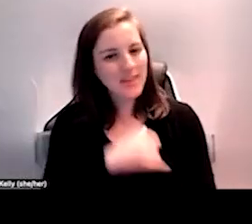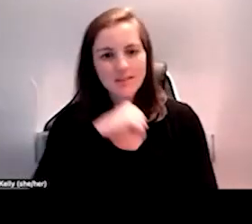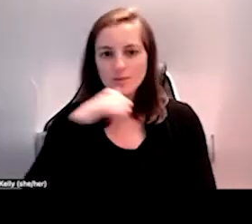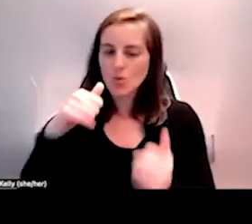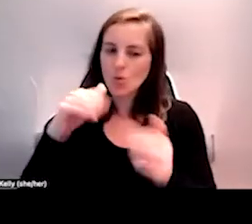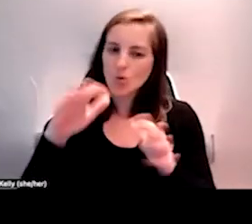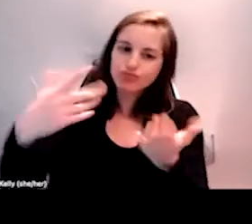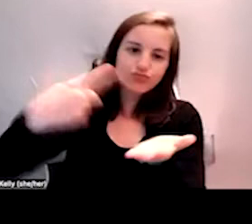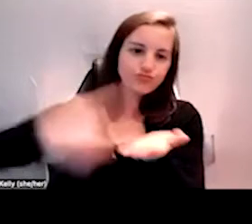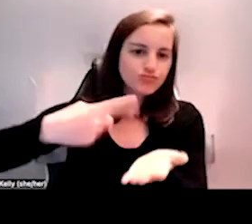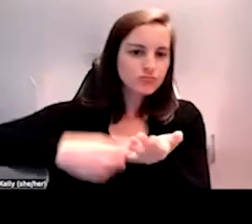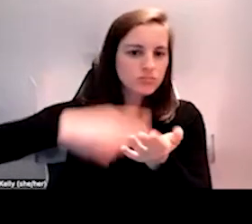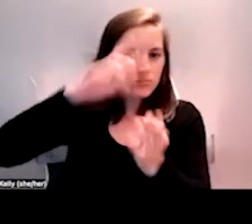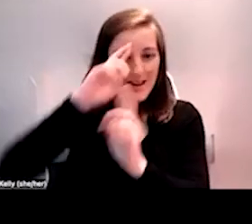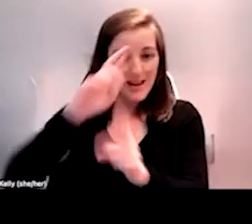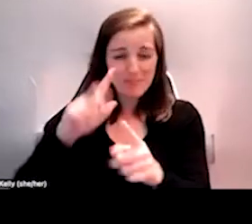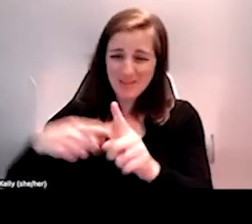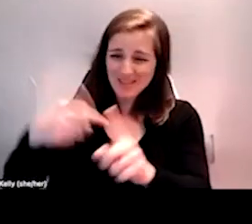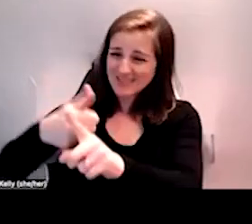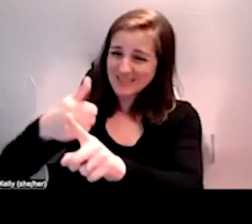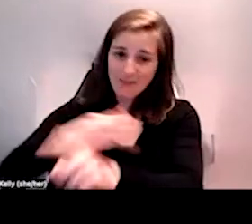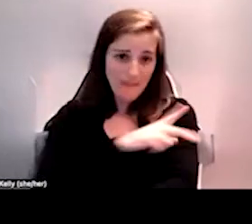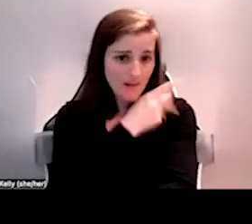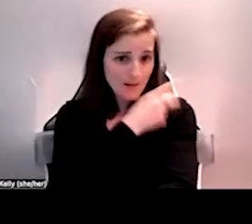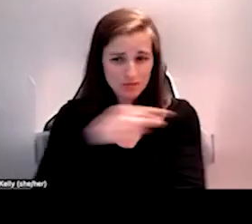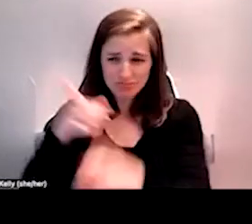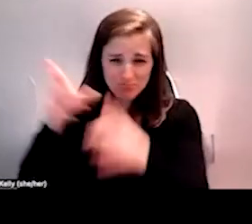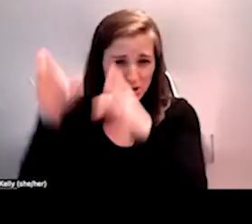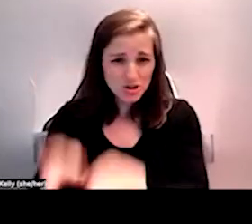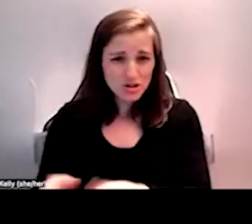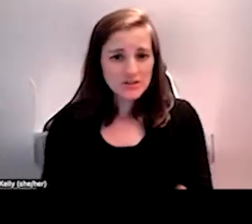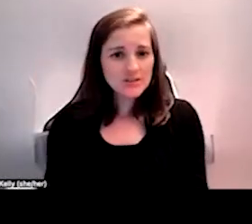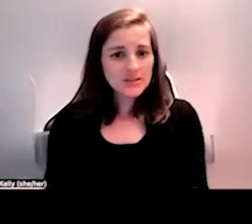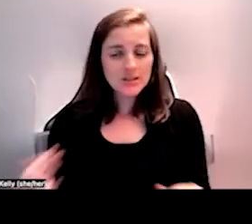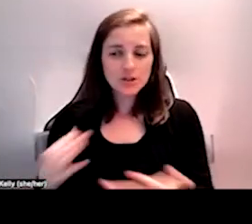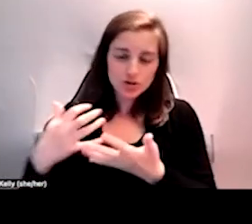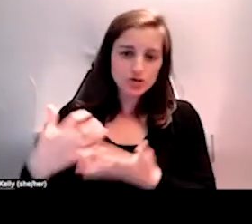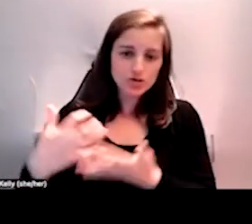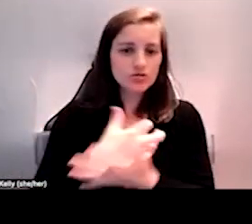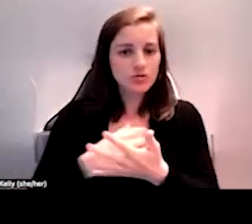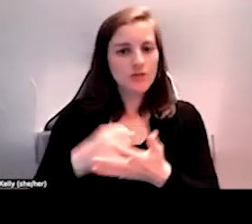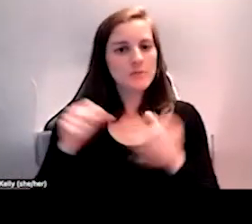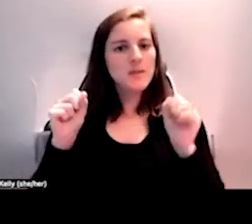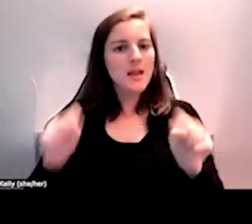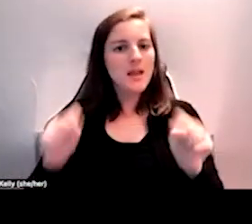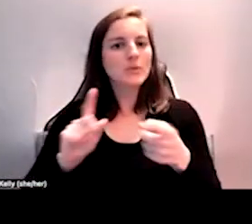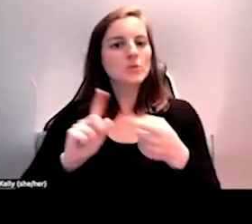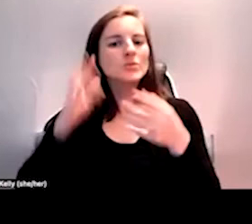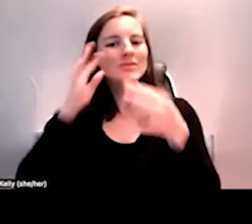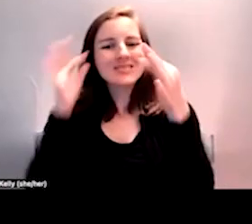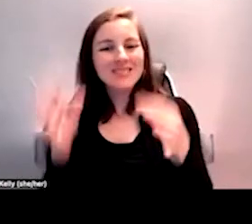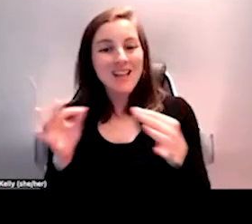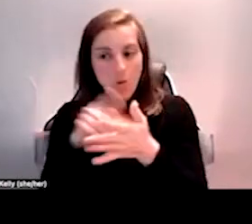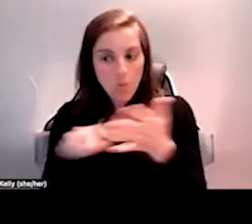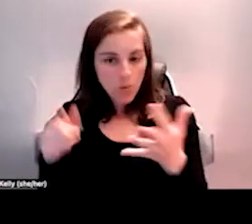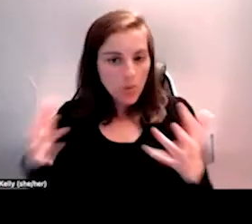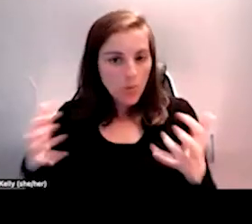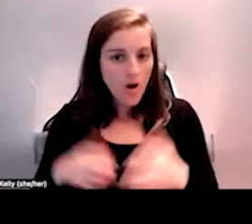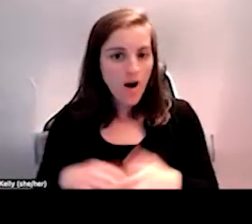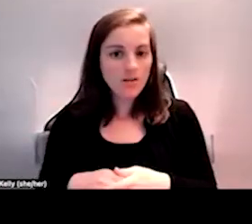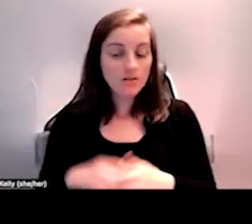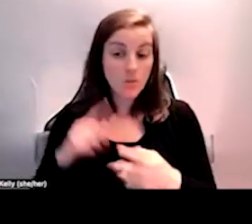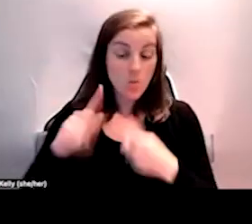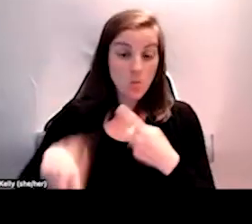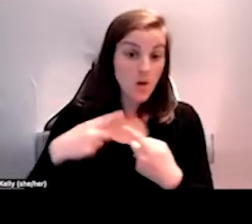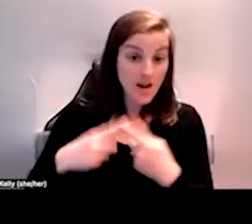but you're a person who deserves to be able to determine what you want, when you want it, how you want it,